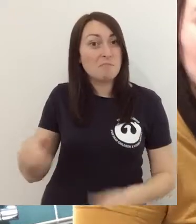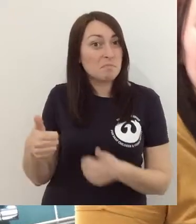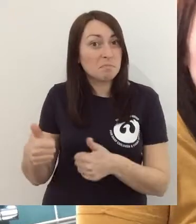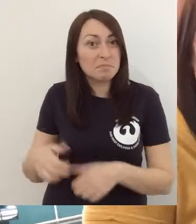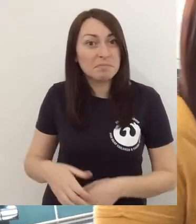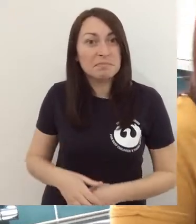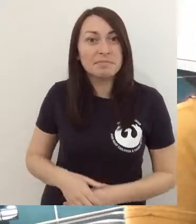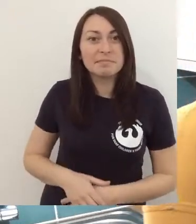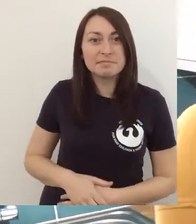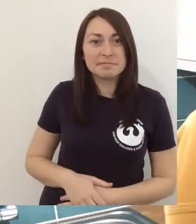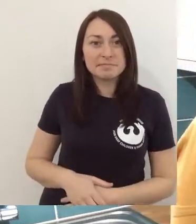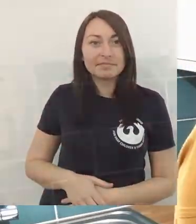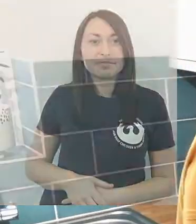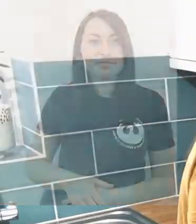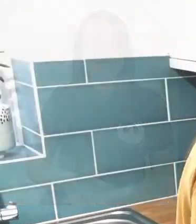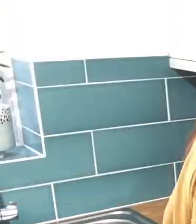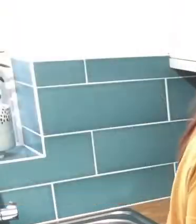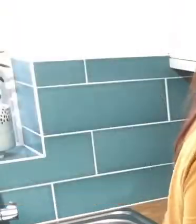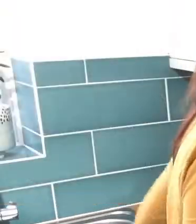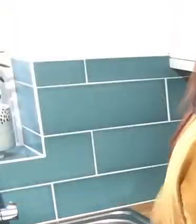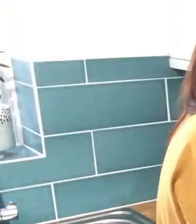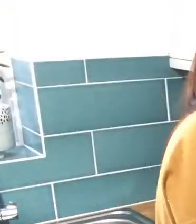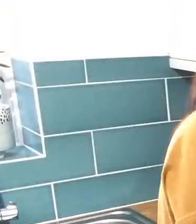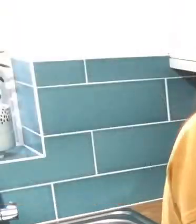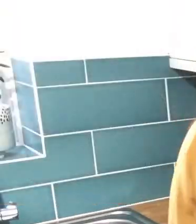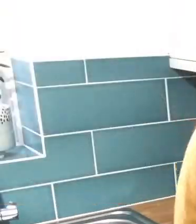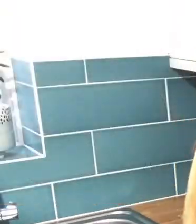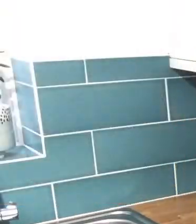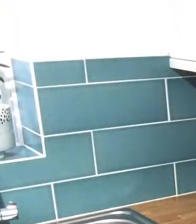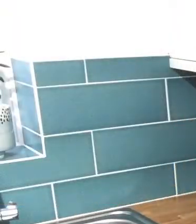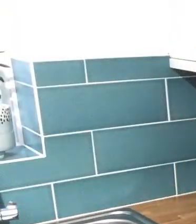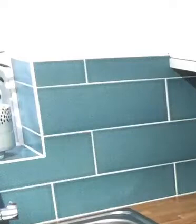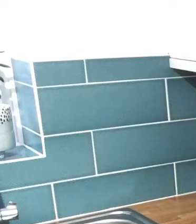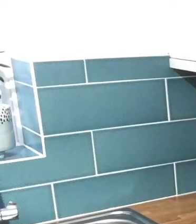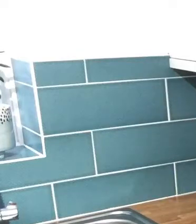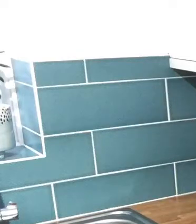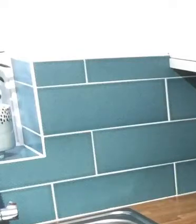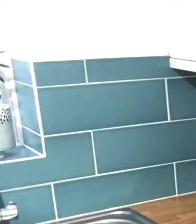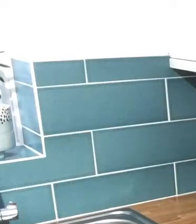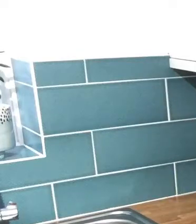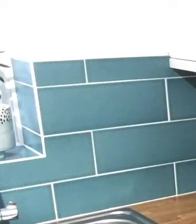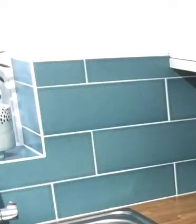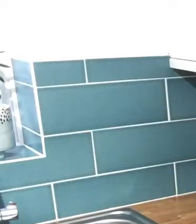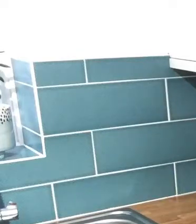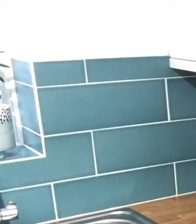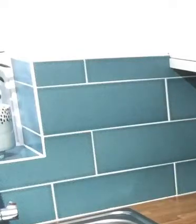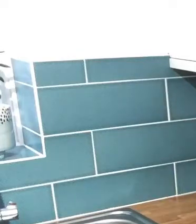Oh, that wasn't too bad. I'll just untuck that edge.